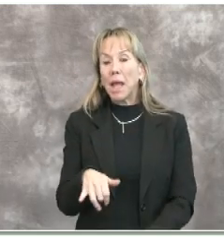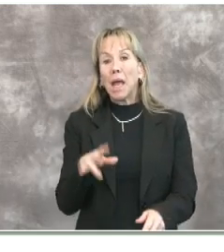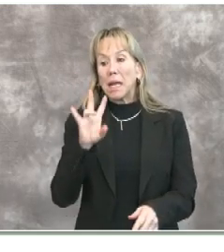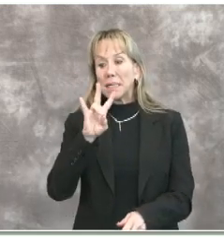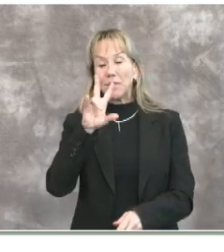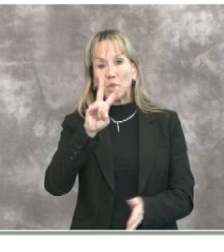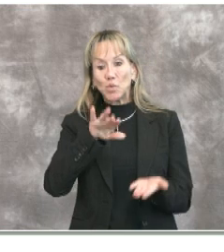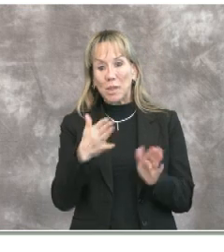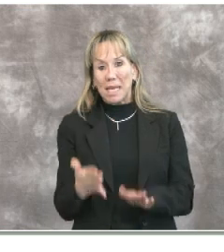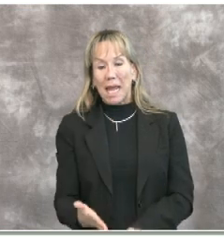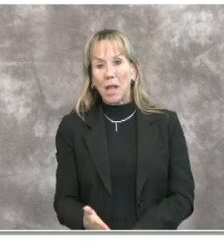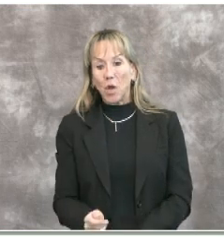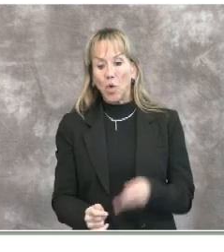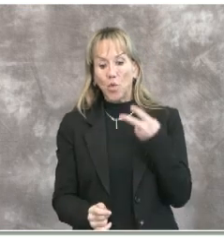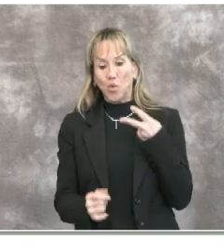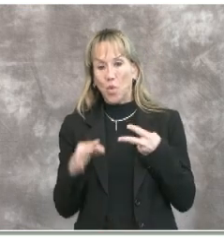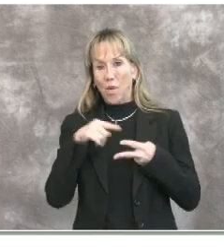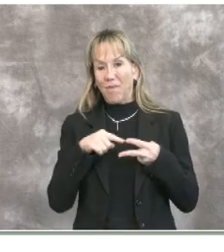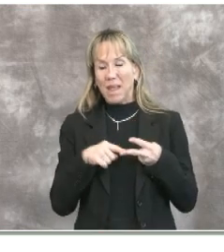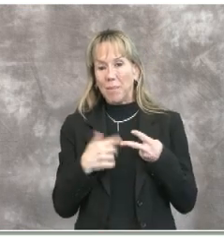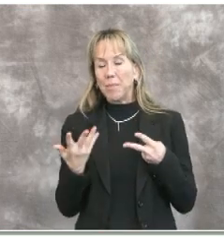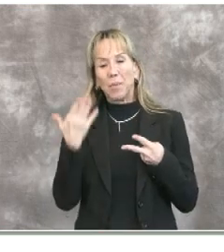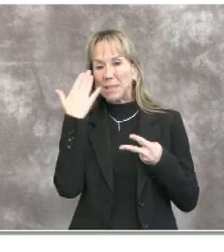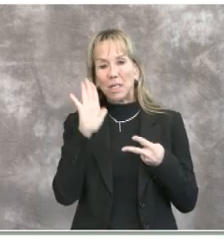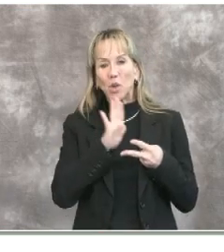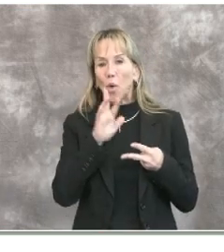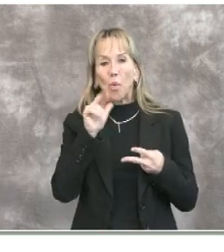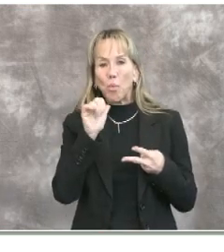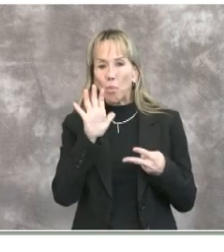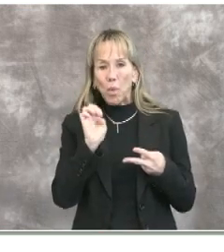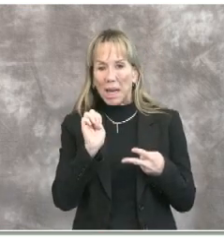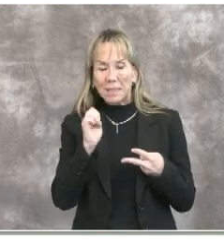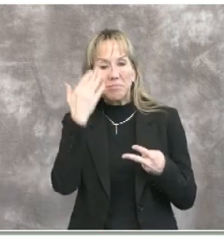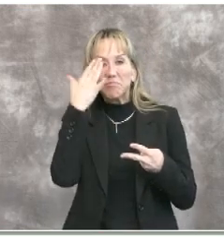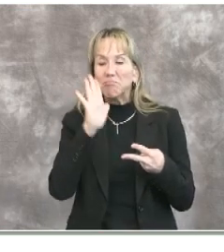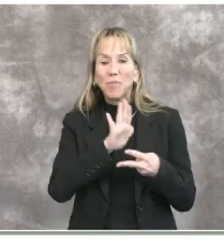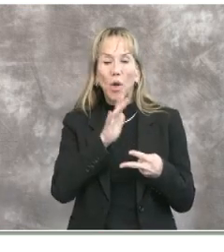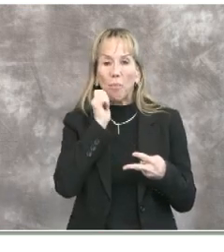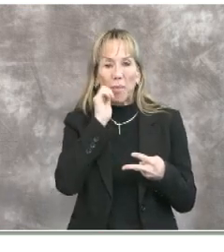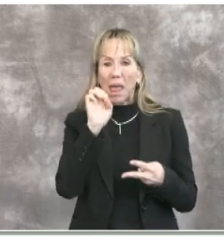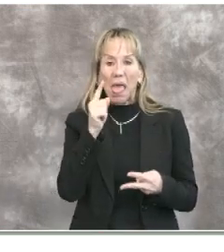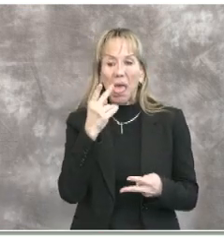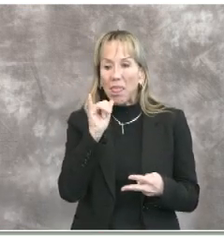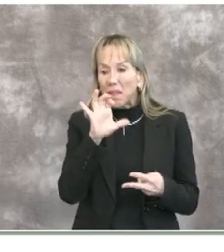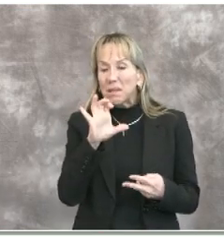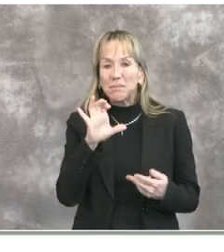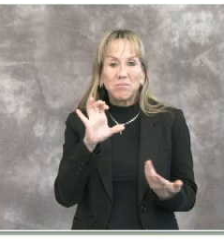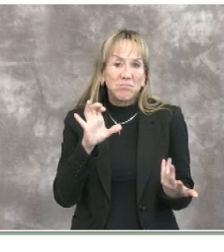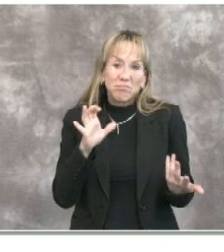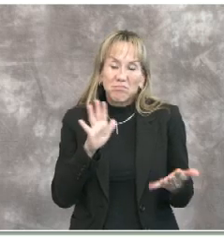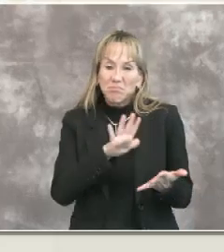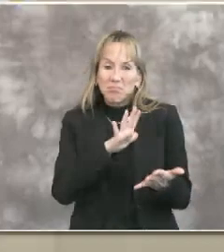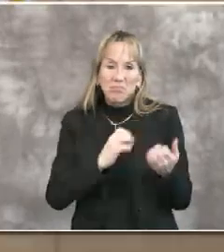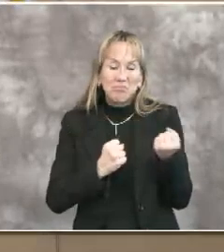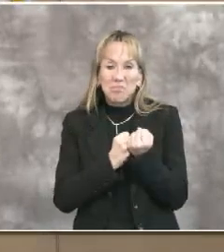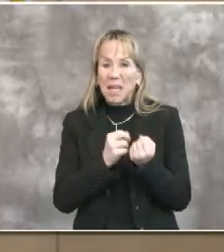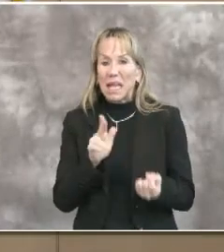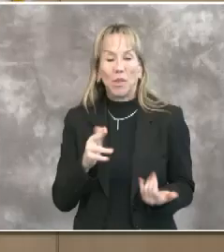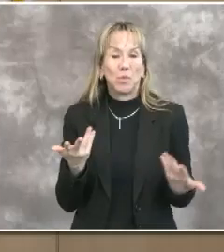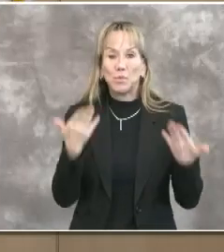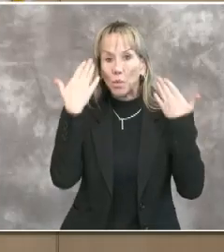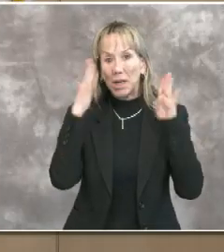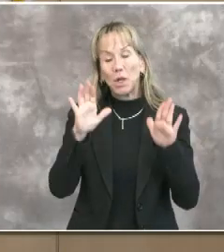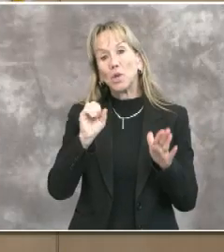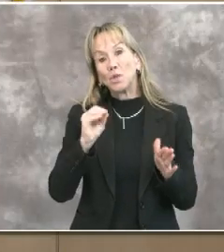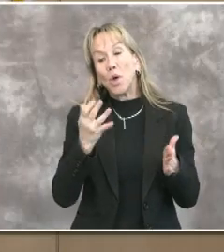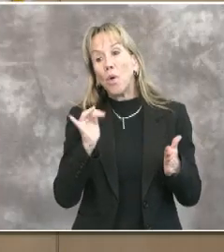deaths had no known race and ethnicity. So that category or group has improved since our